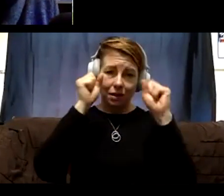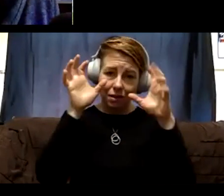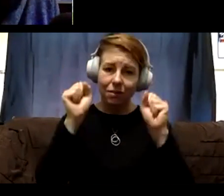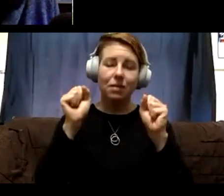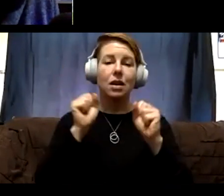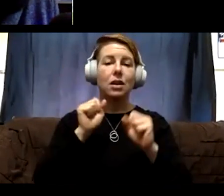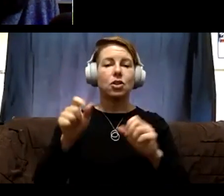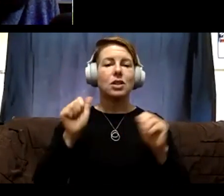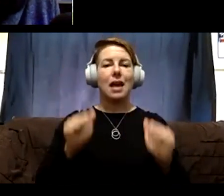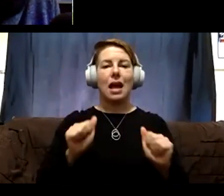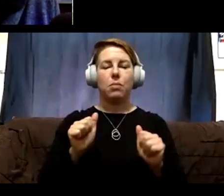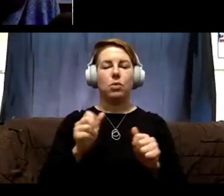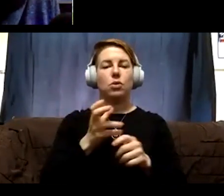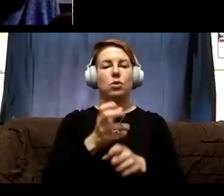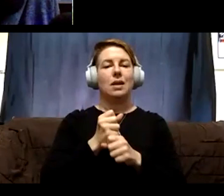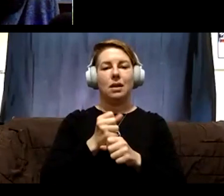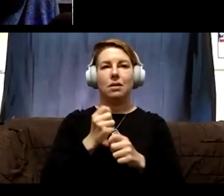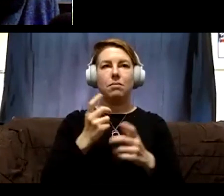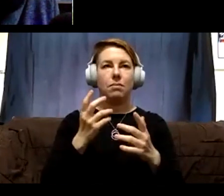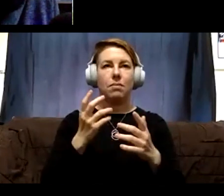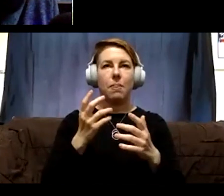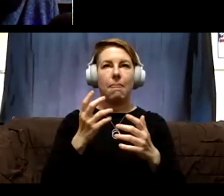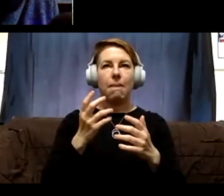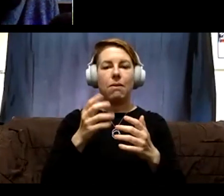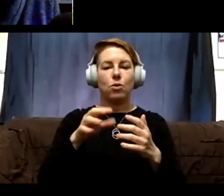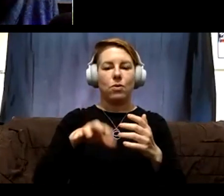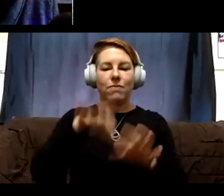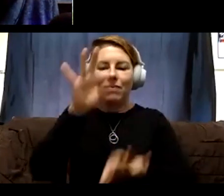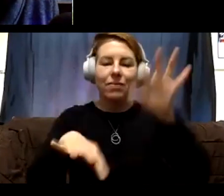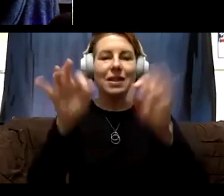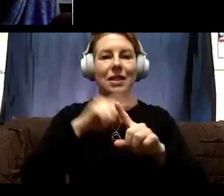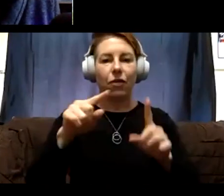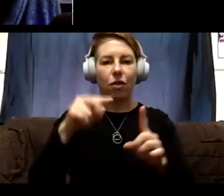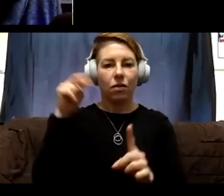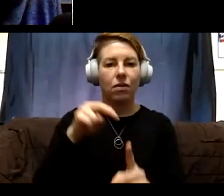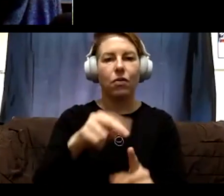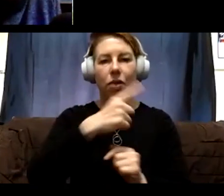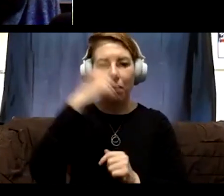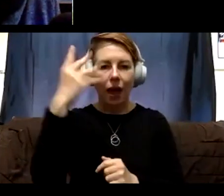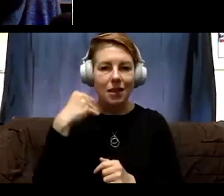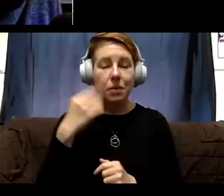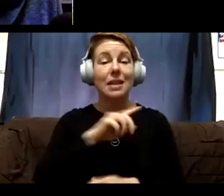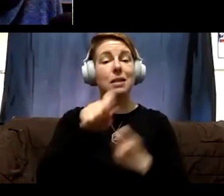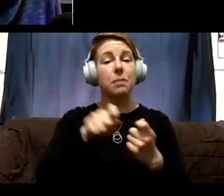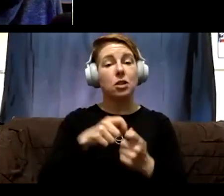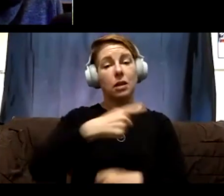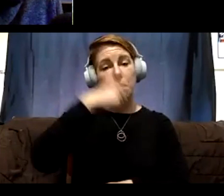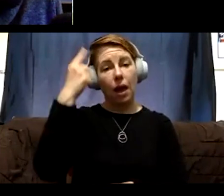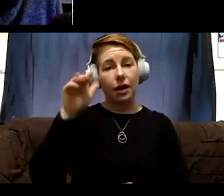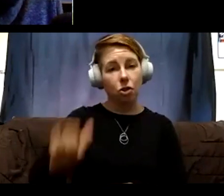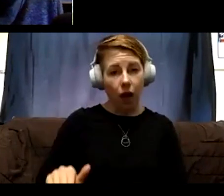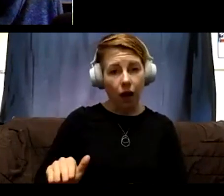she's able to get into all these different aspects of the Black experience, particularly Black childhood and Black girlhood.